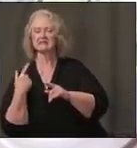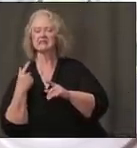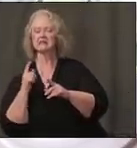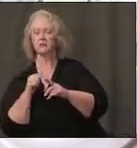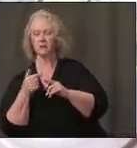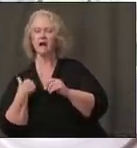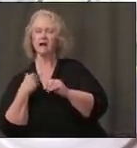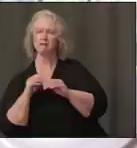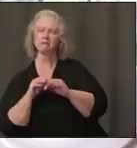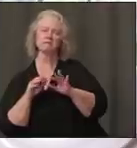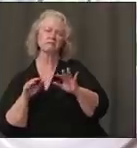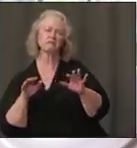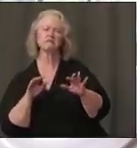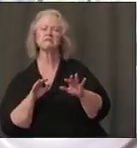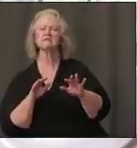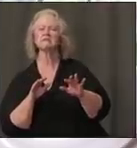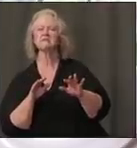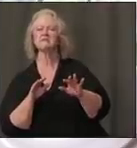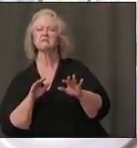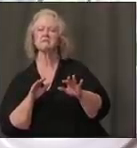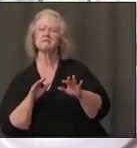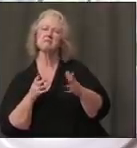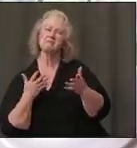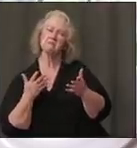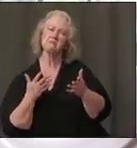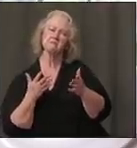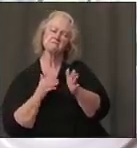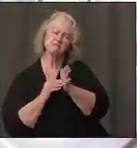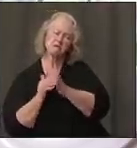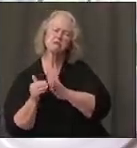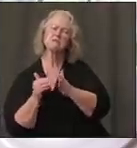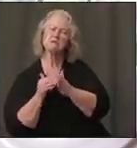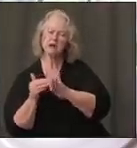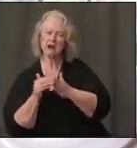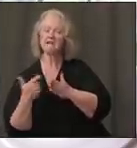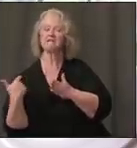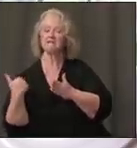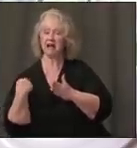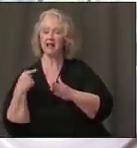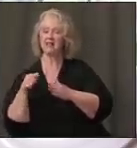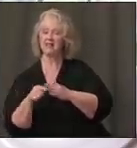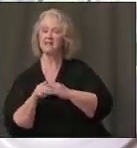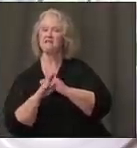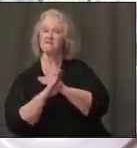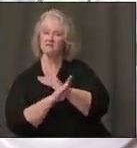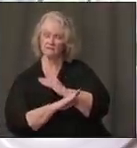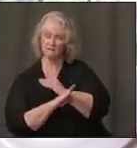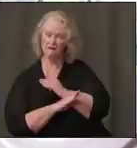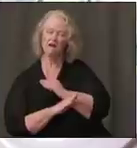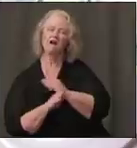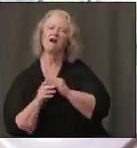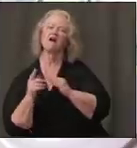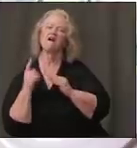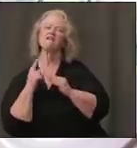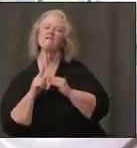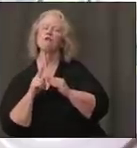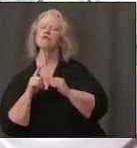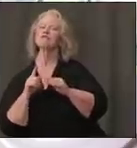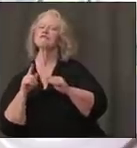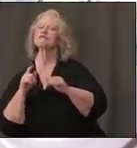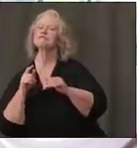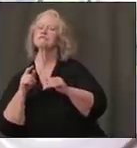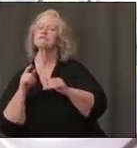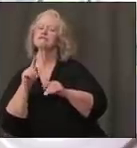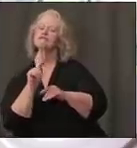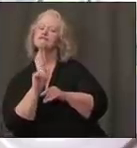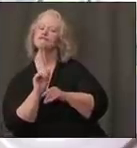doses, maybe low tens of millions, but we should think of millions of doses available in the fall for large-scale clinical trials. And